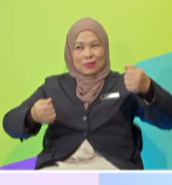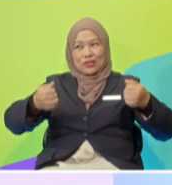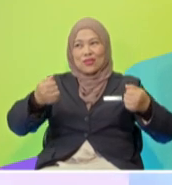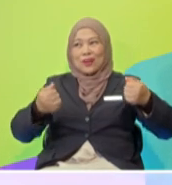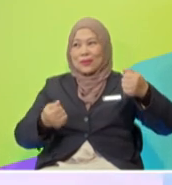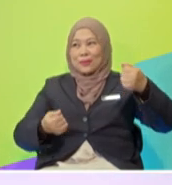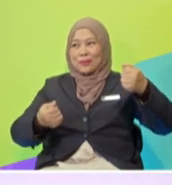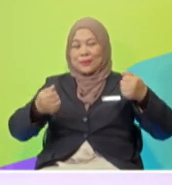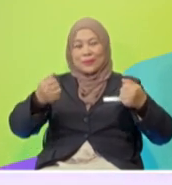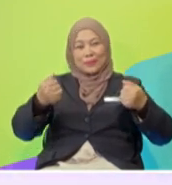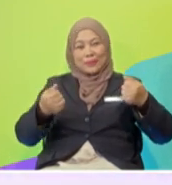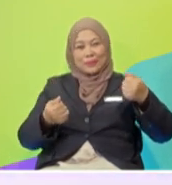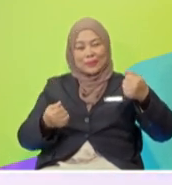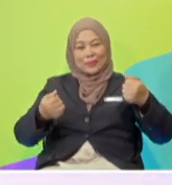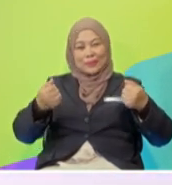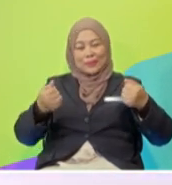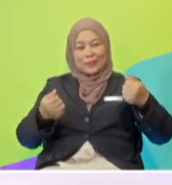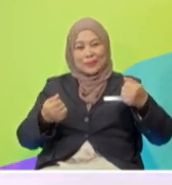truck with